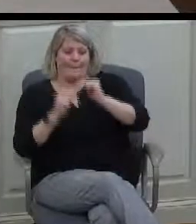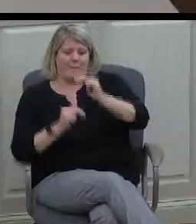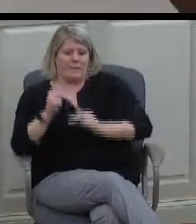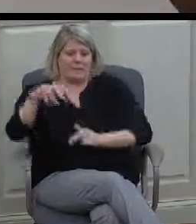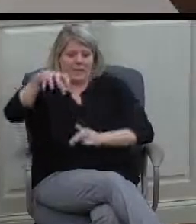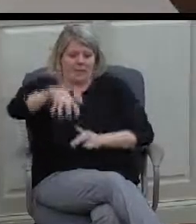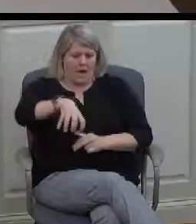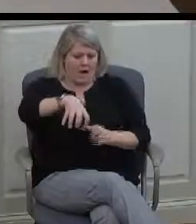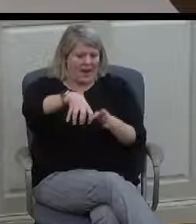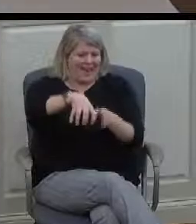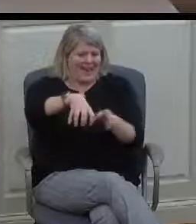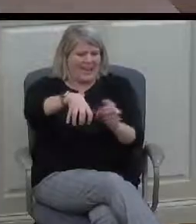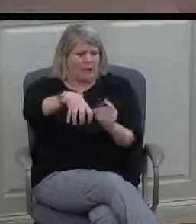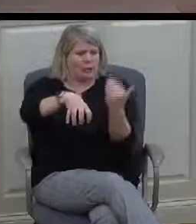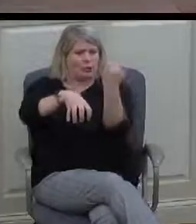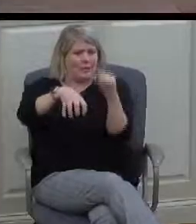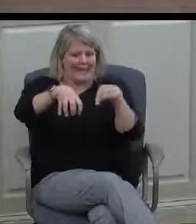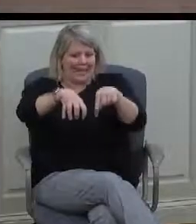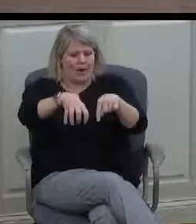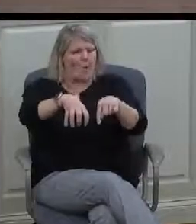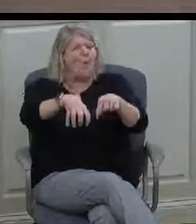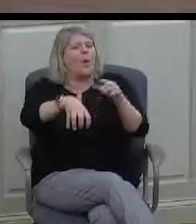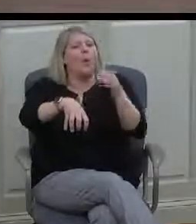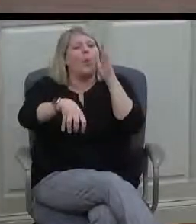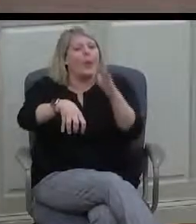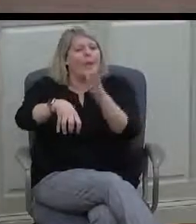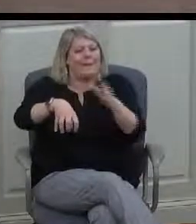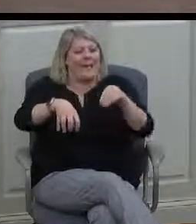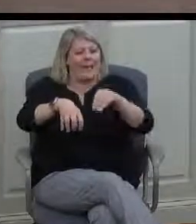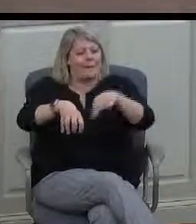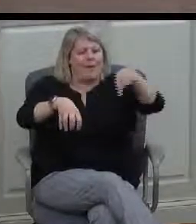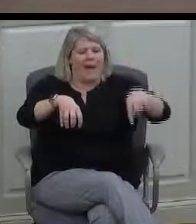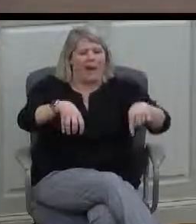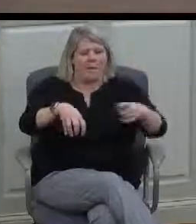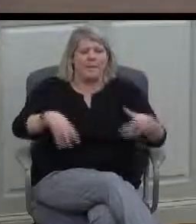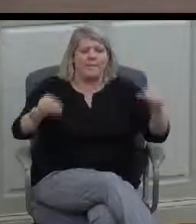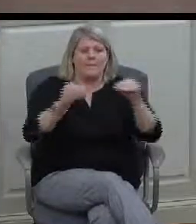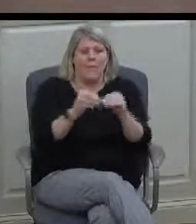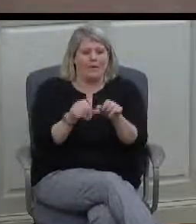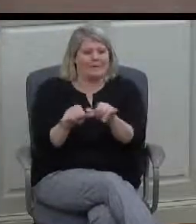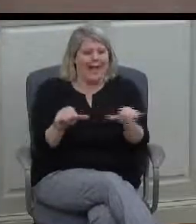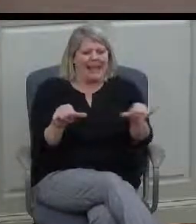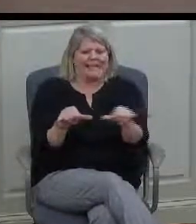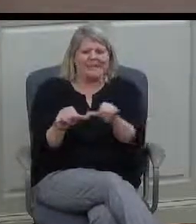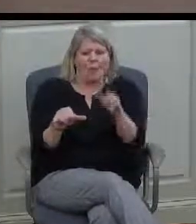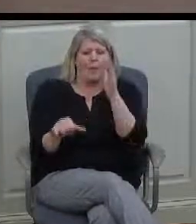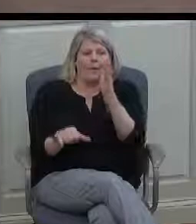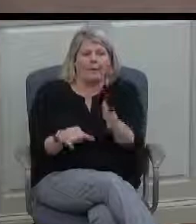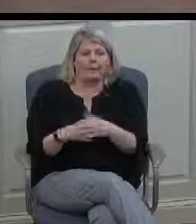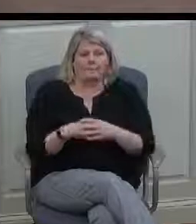sidewalk pushes out. So it may help that, the building facade a bit.